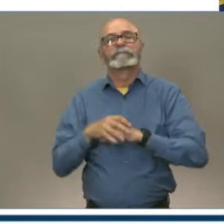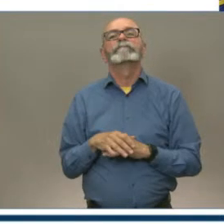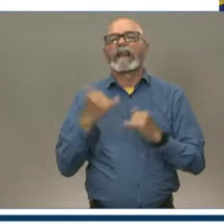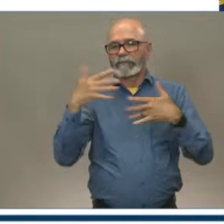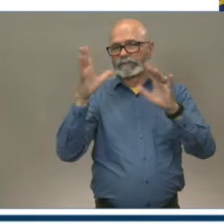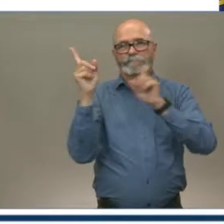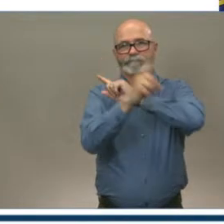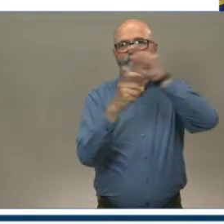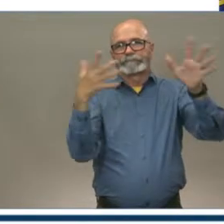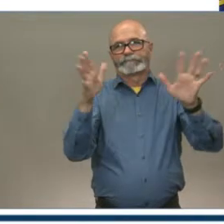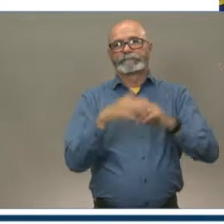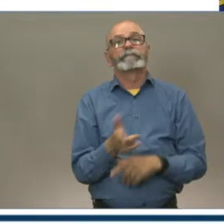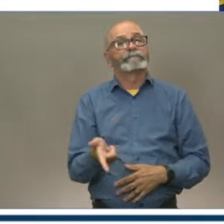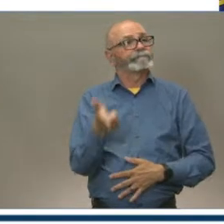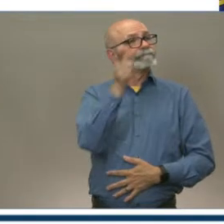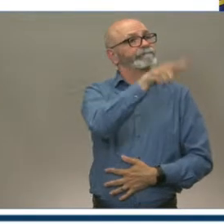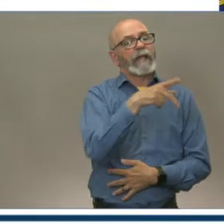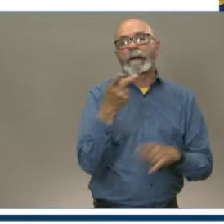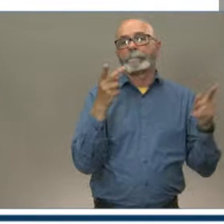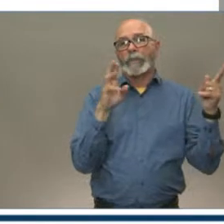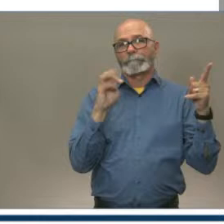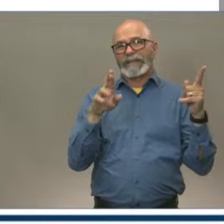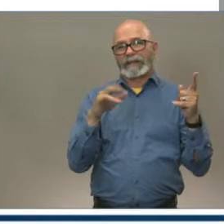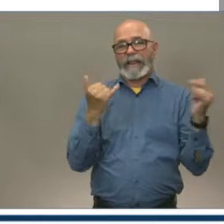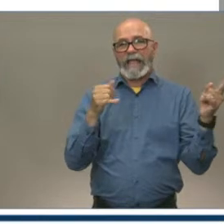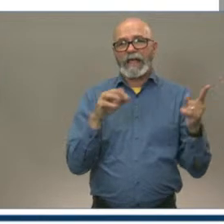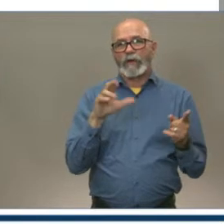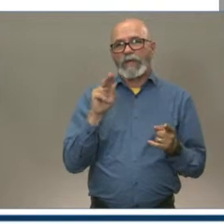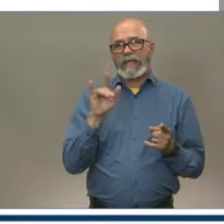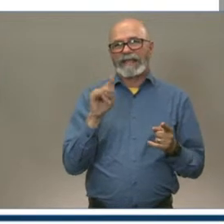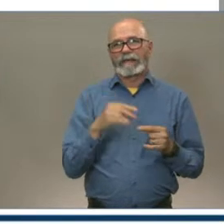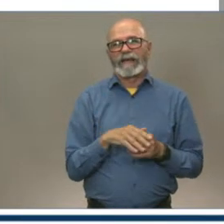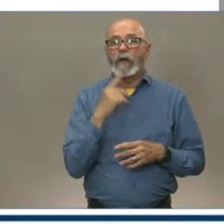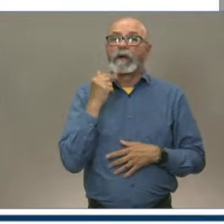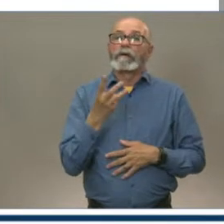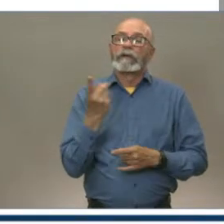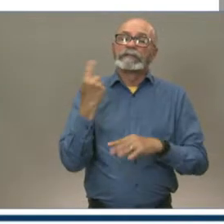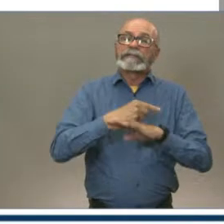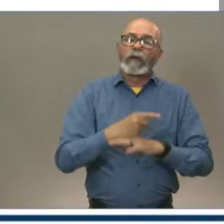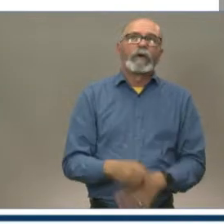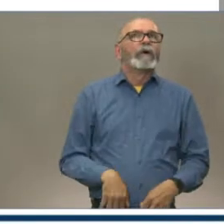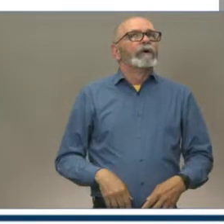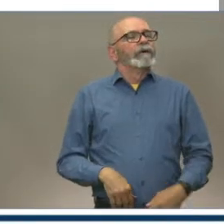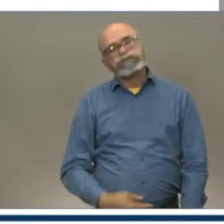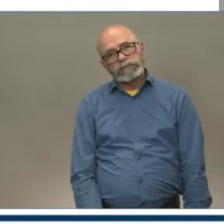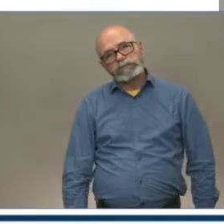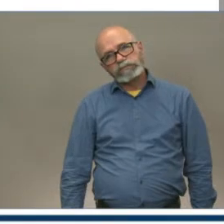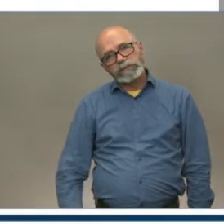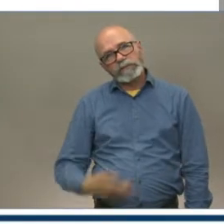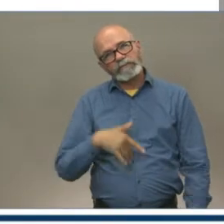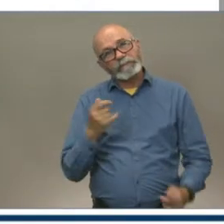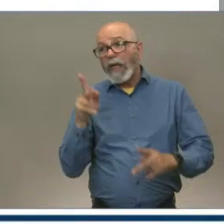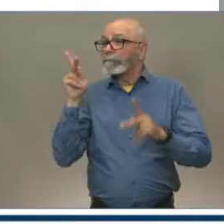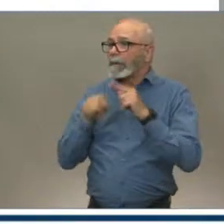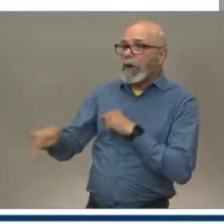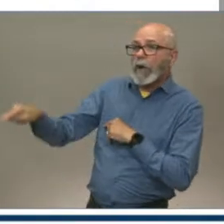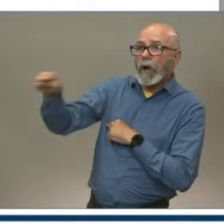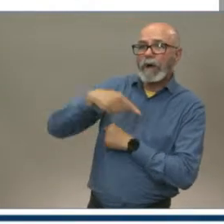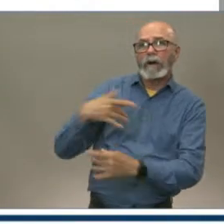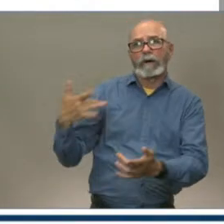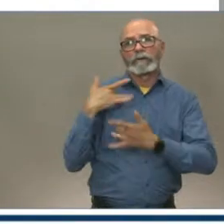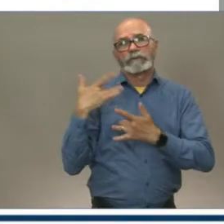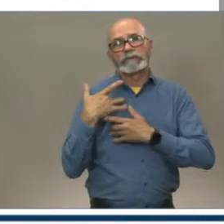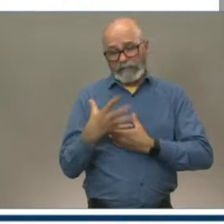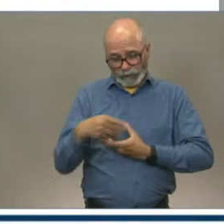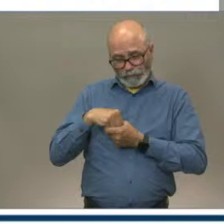Premier. Thank you. It's been a rough few days for us all. I know you're worried, and so am I. I know you're tired.